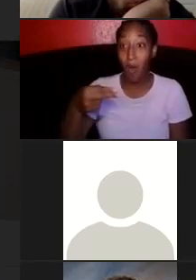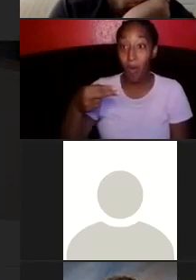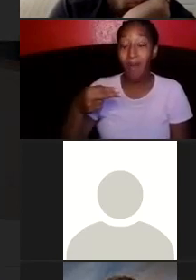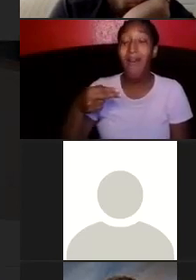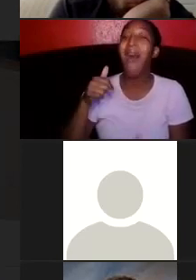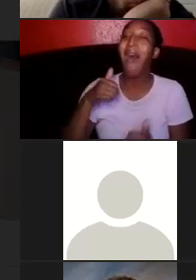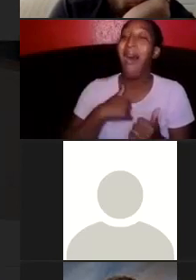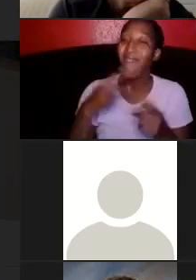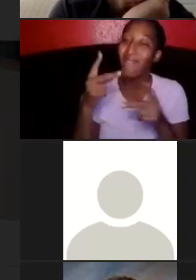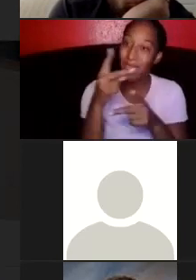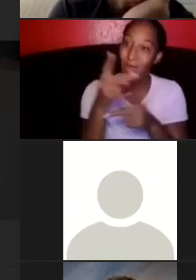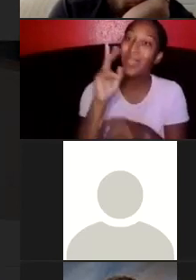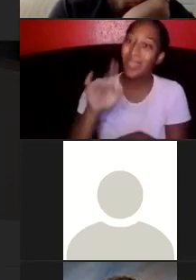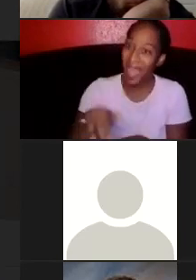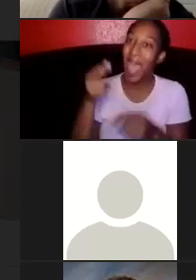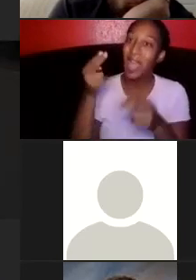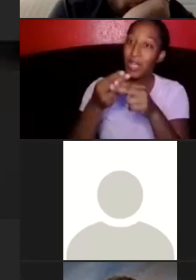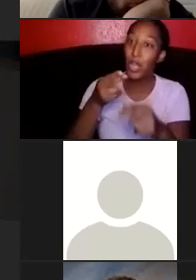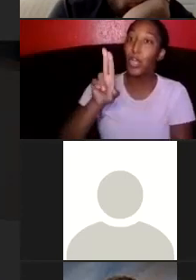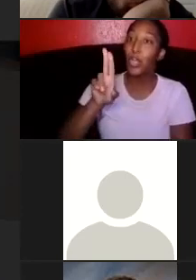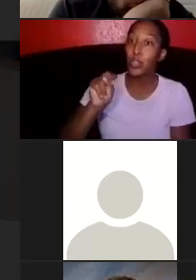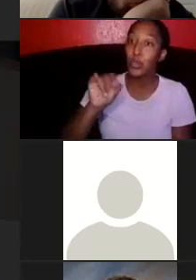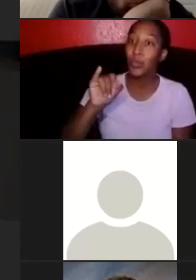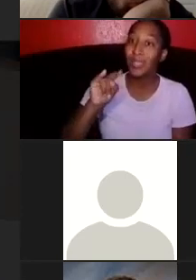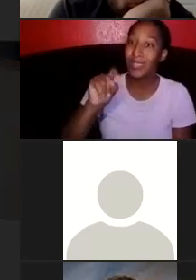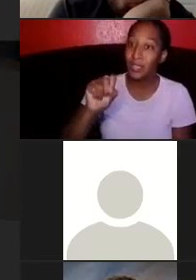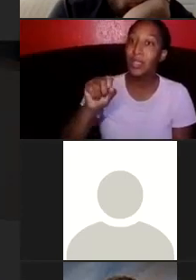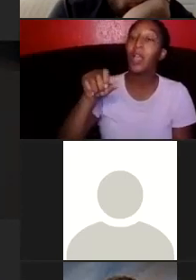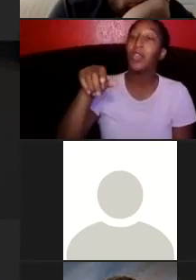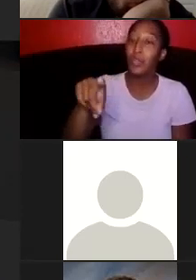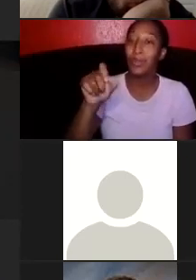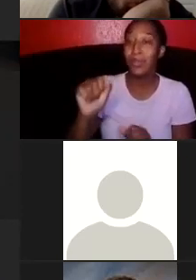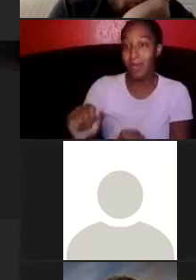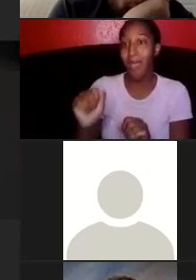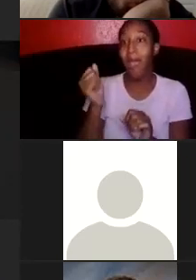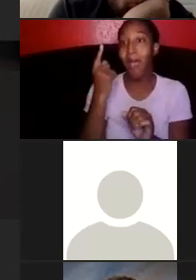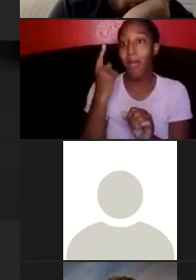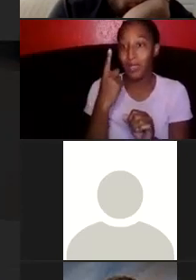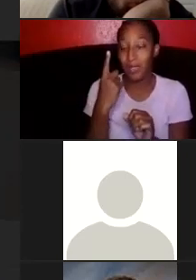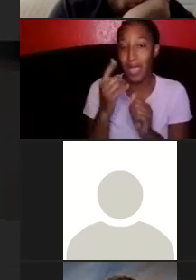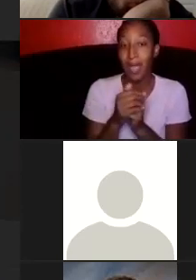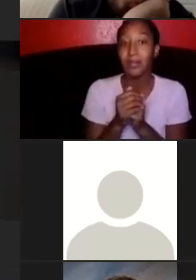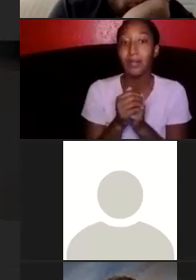you're driving your car 70 miles per hour, you're not anywhere near this speed.